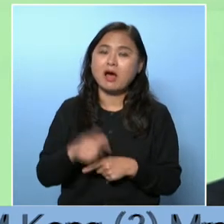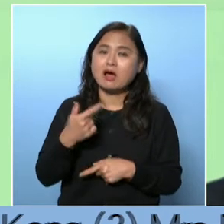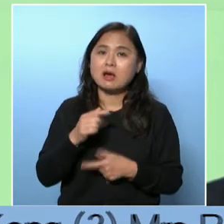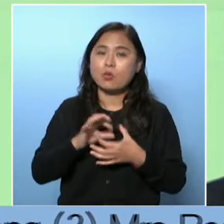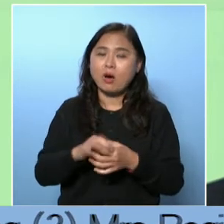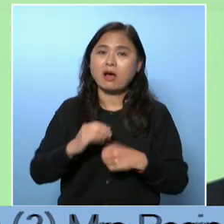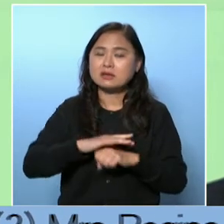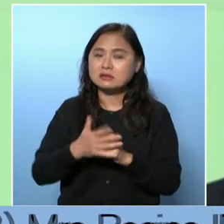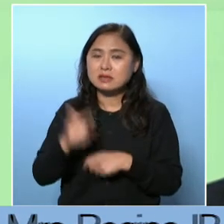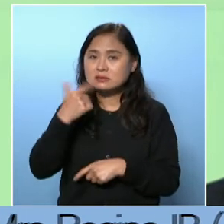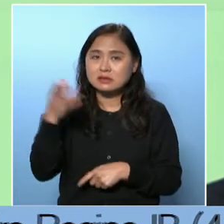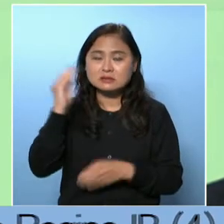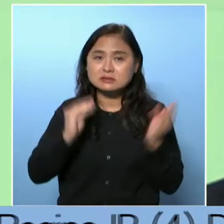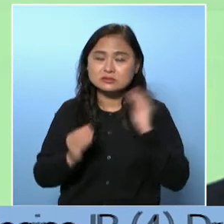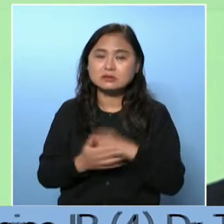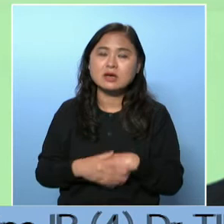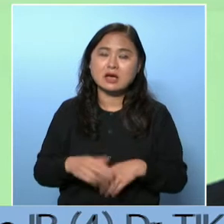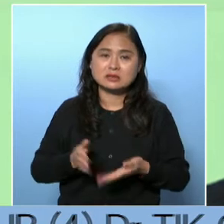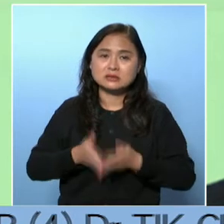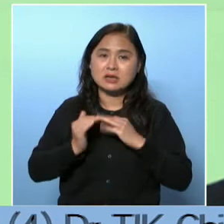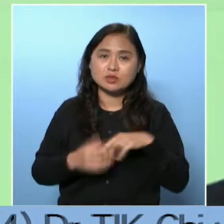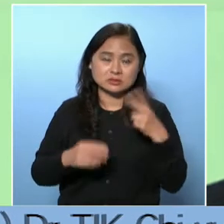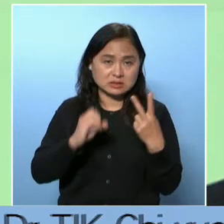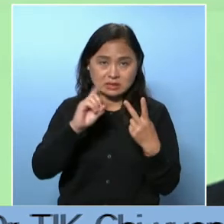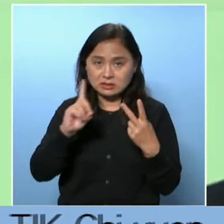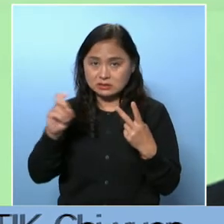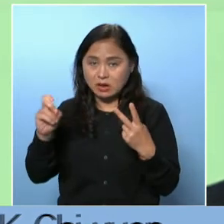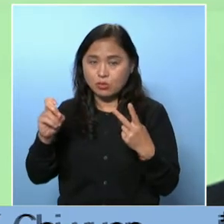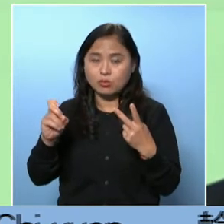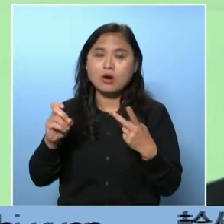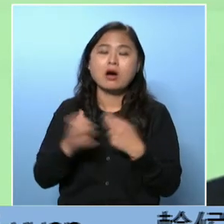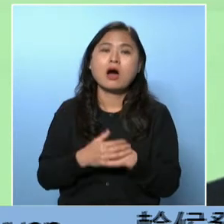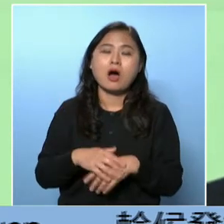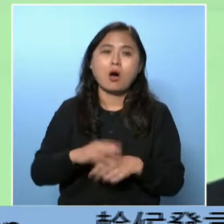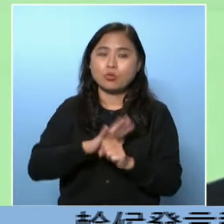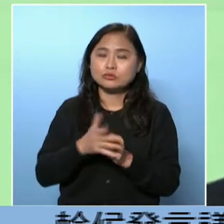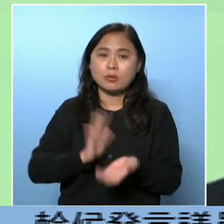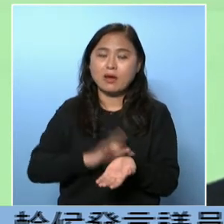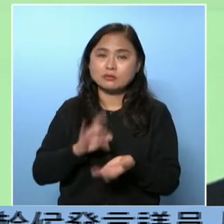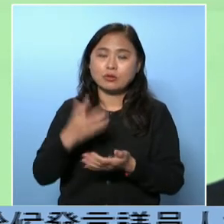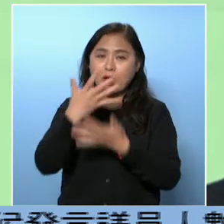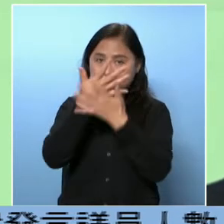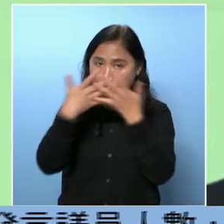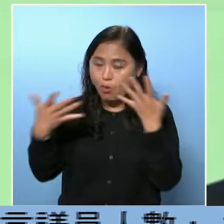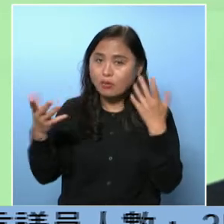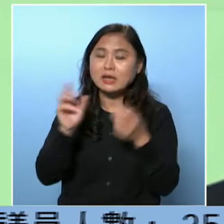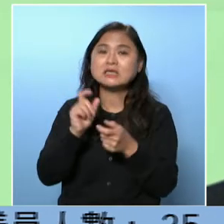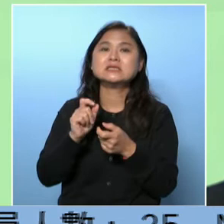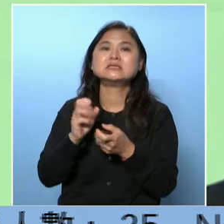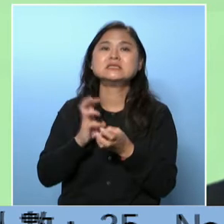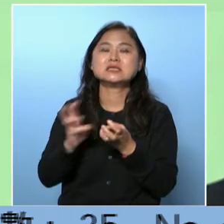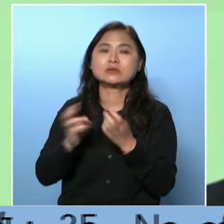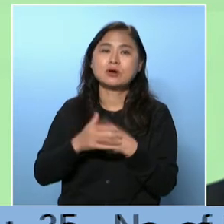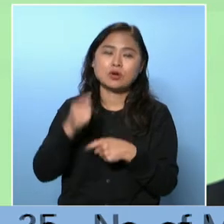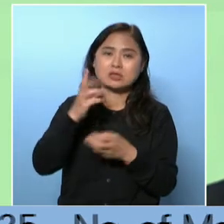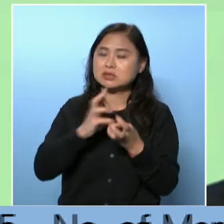to understand more the epidemic situation, they have set up a dedicated website for